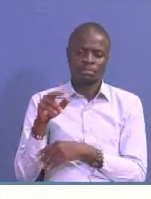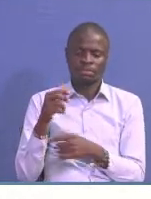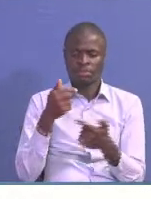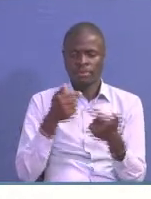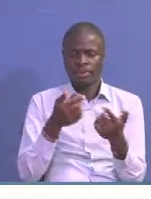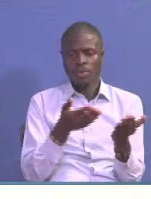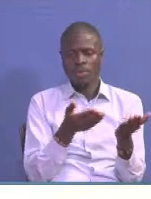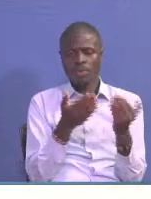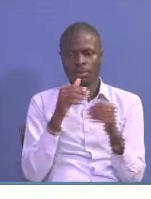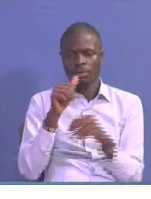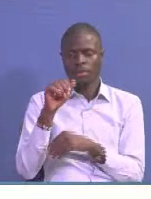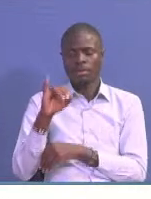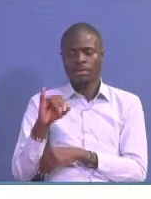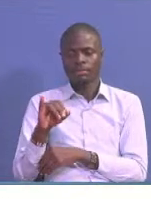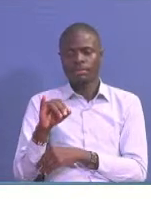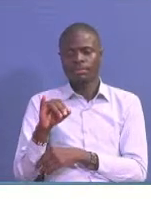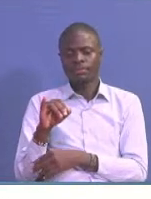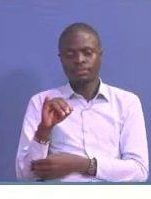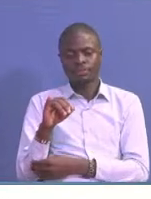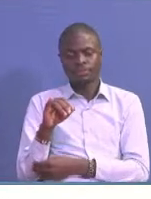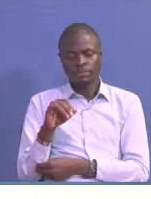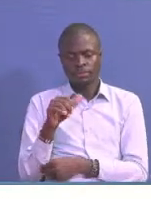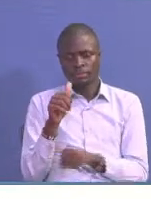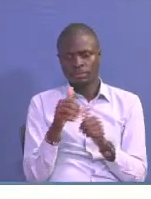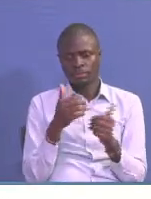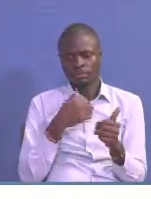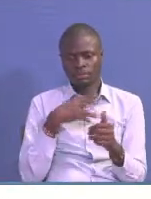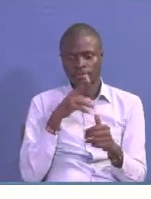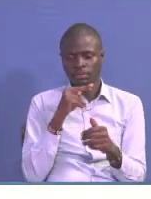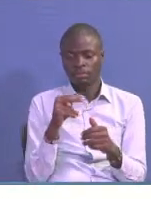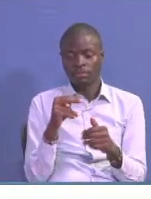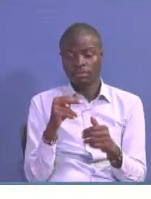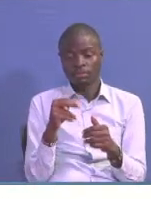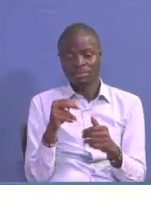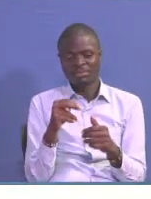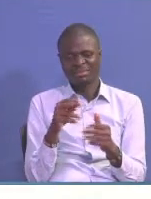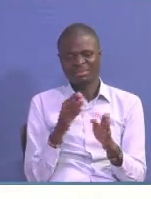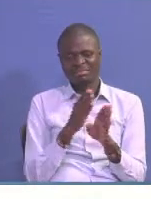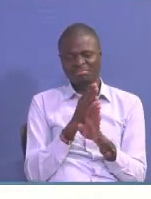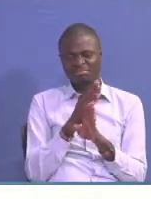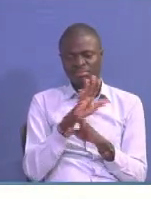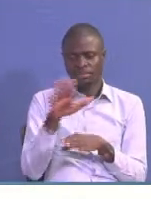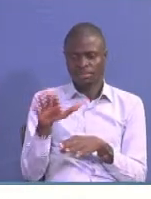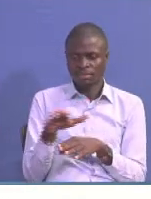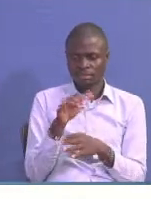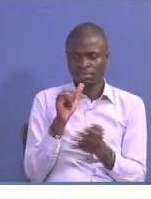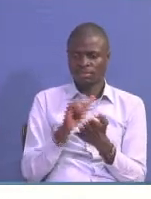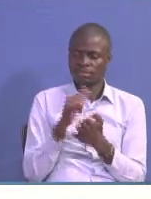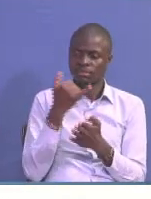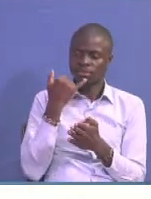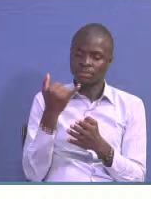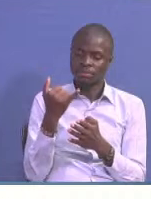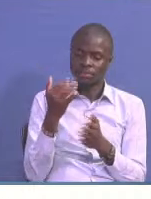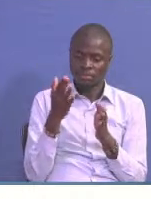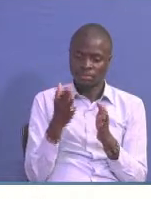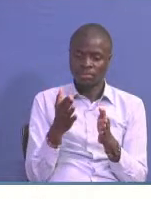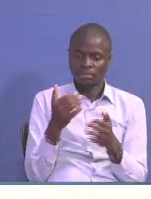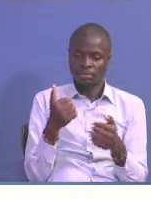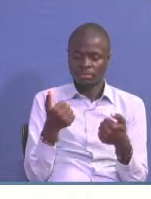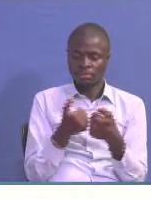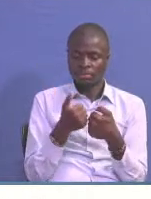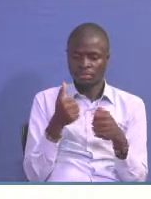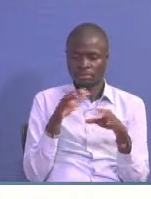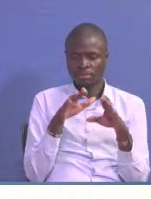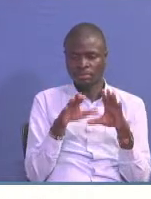embracing artificial intelligence, which has been termed as a key area that is currently taking over the current